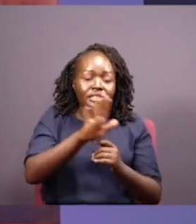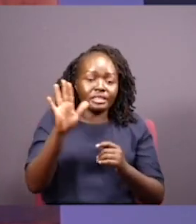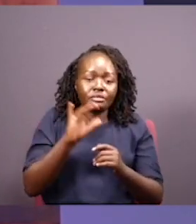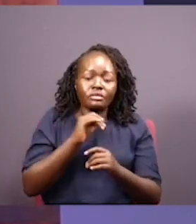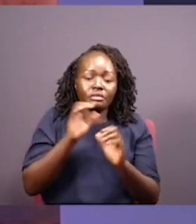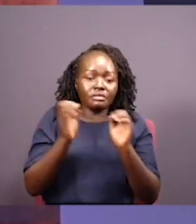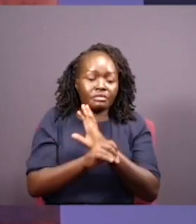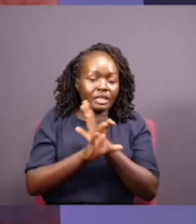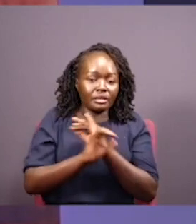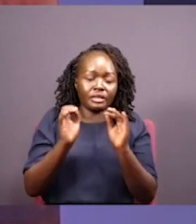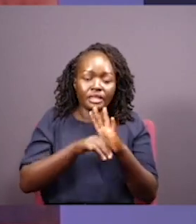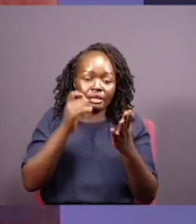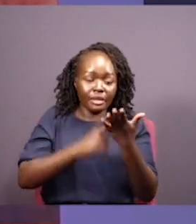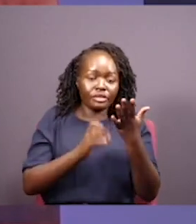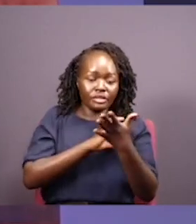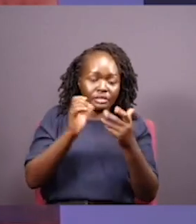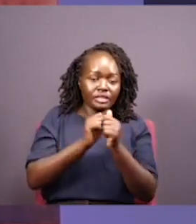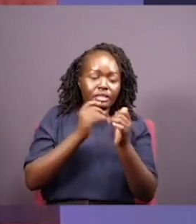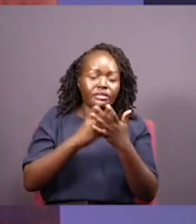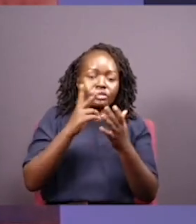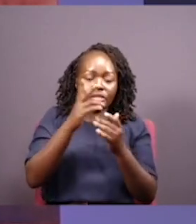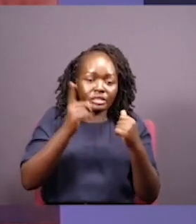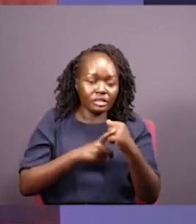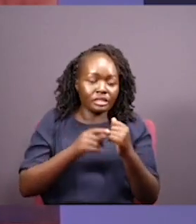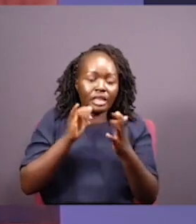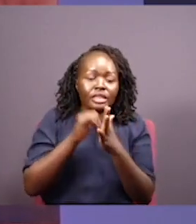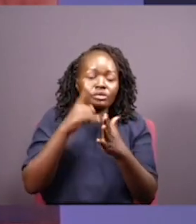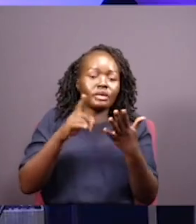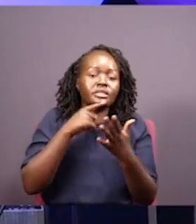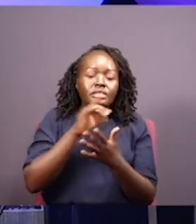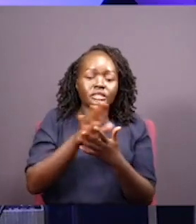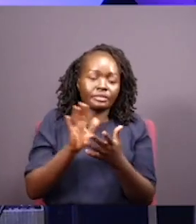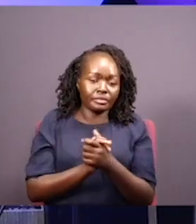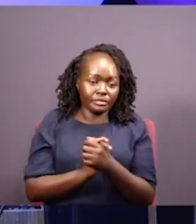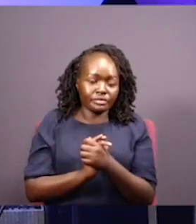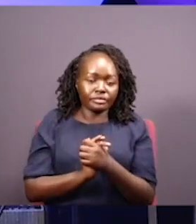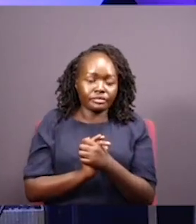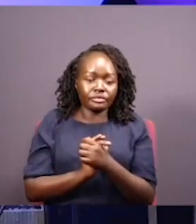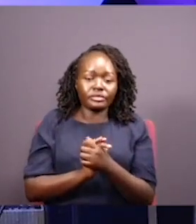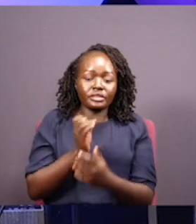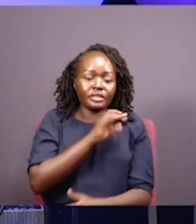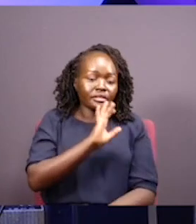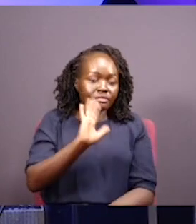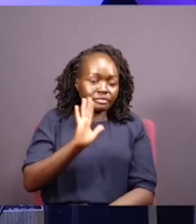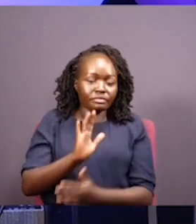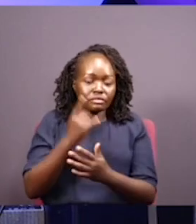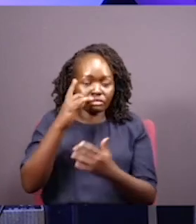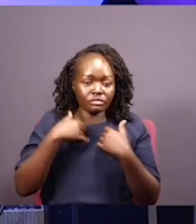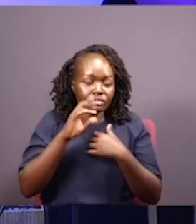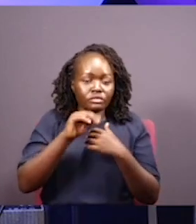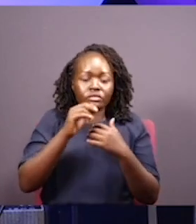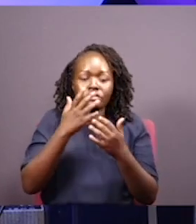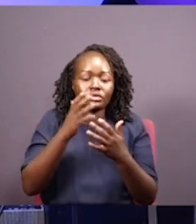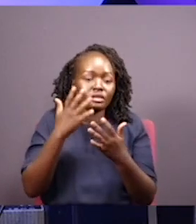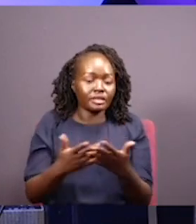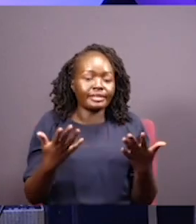Matthew chapter 10, verse 26, this is what he tells them. So do not fear them, for there is nothing concealed that will